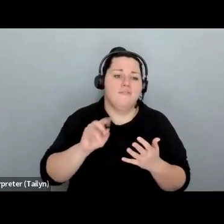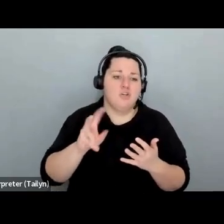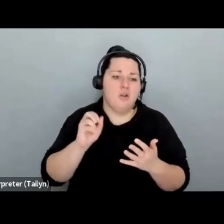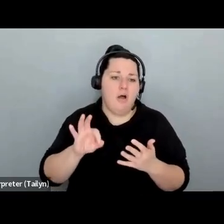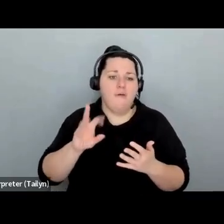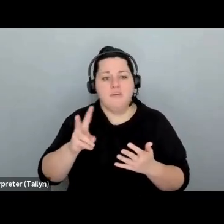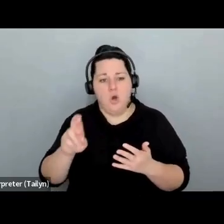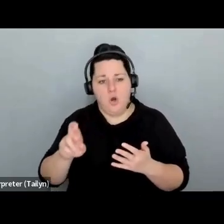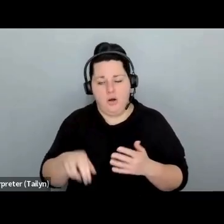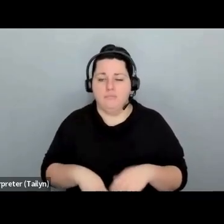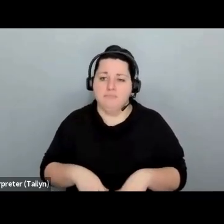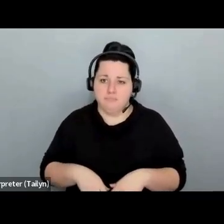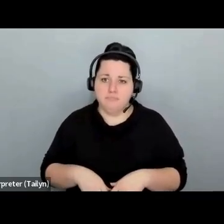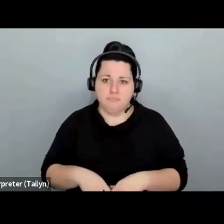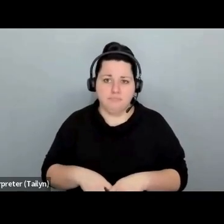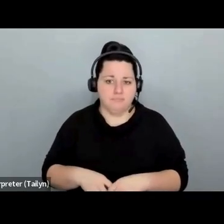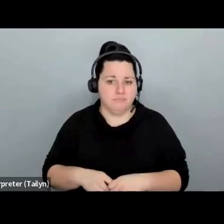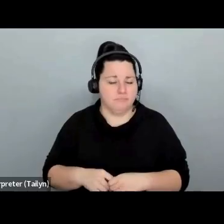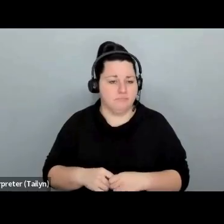Rehabilitation.